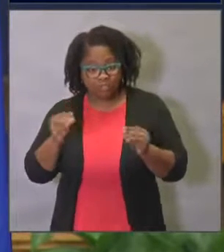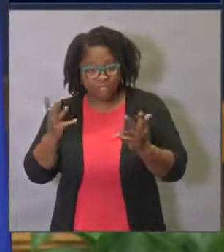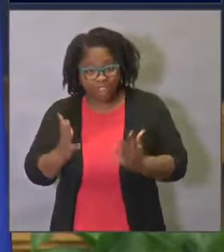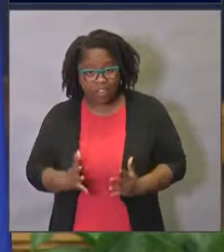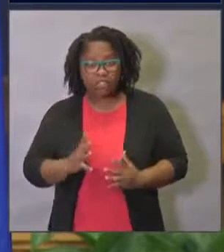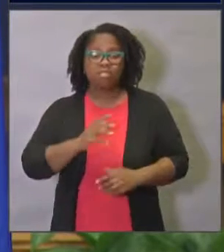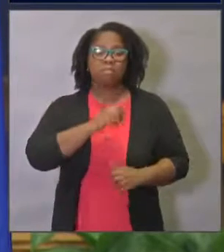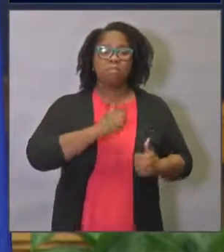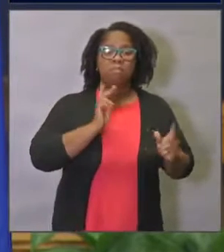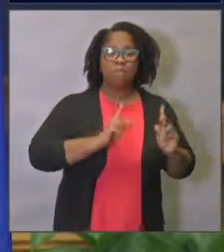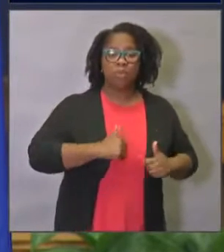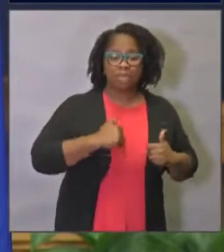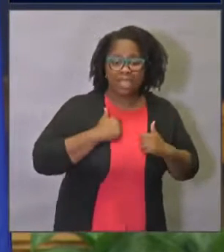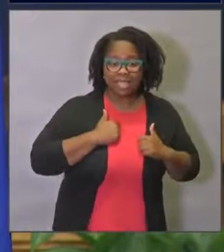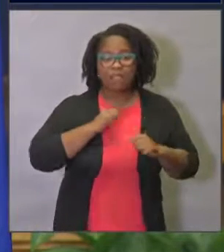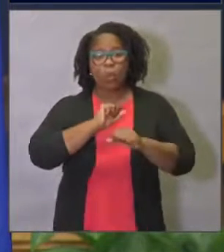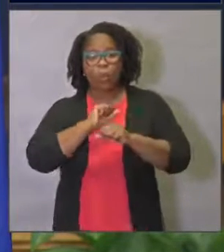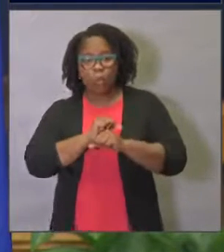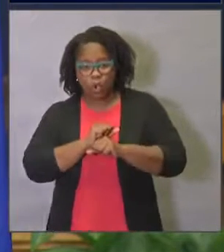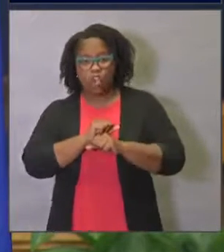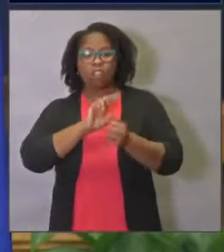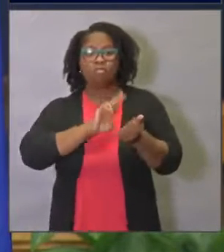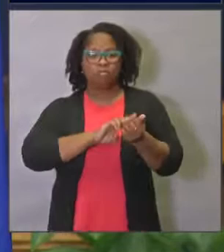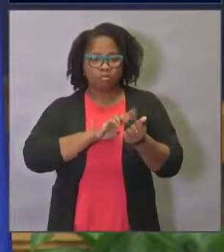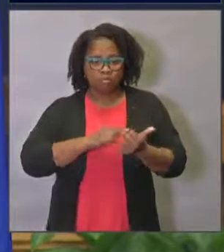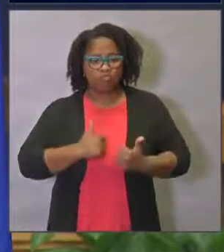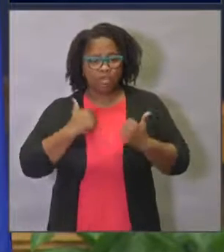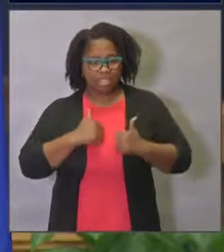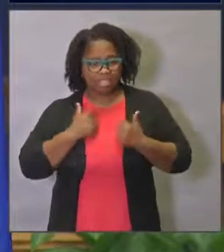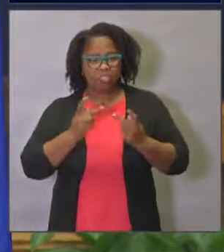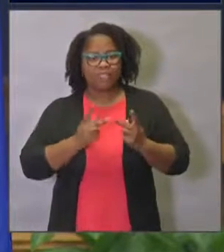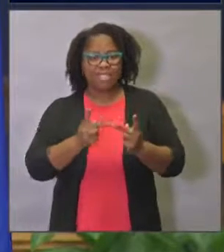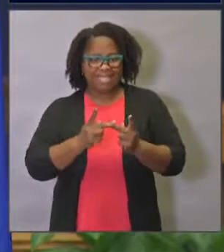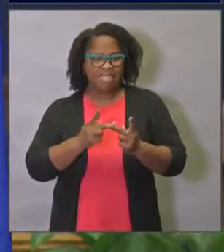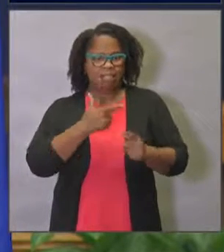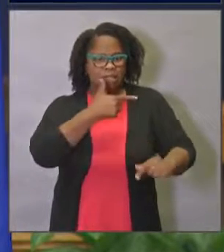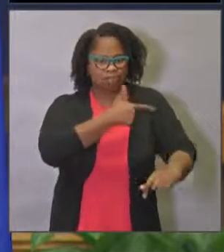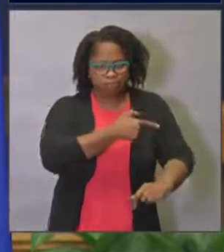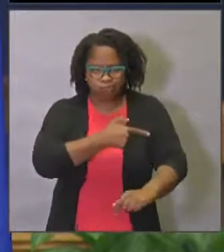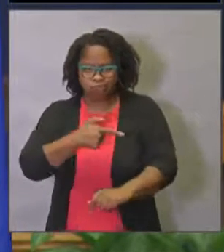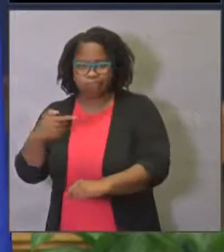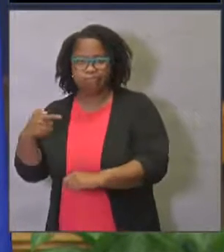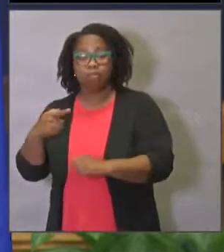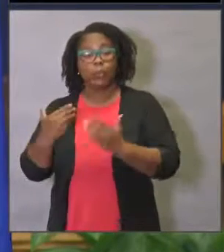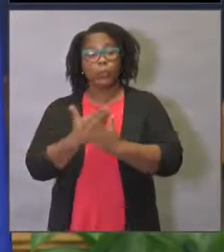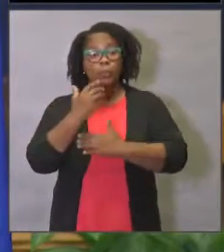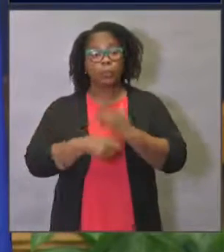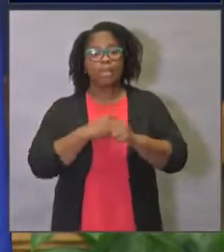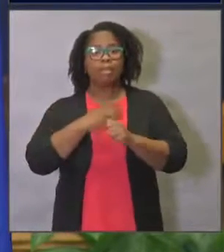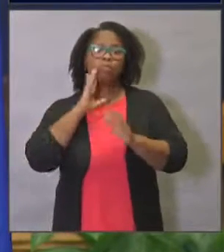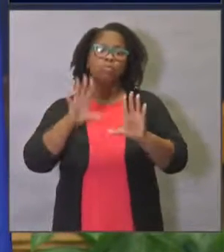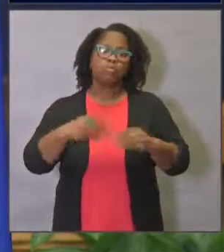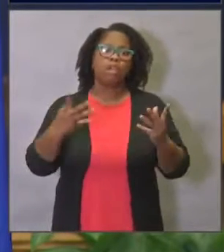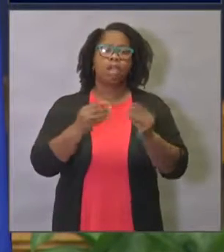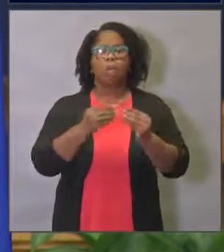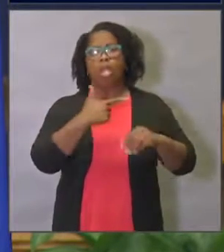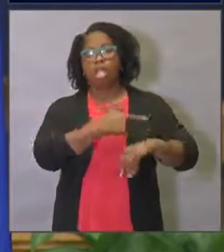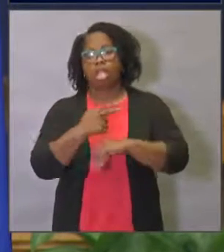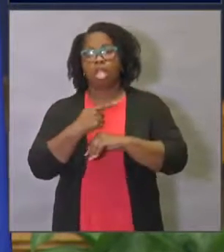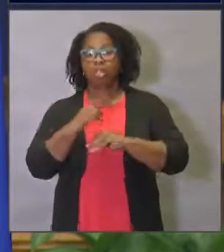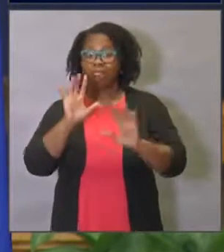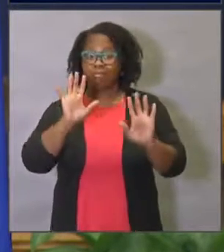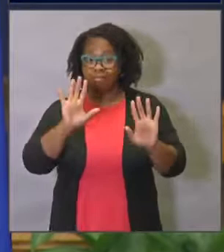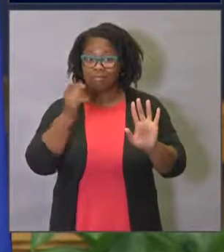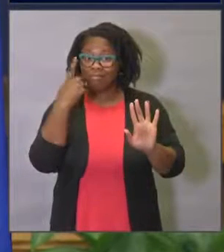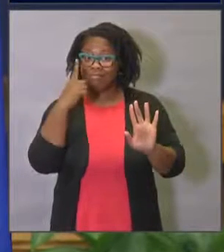nursing facilities vaccinated. In the new year, we'll start vaccinating more broadly with a focus on equity.